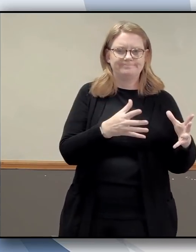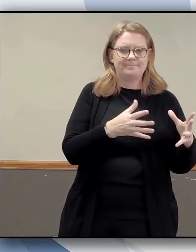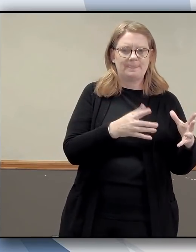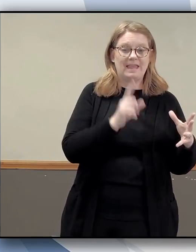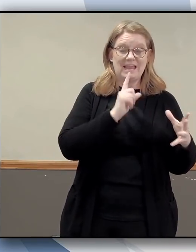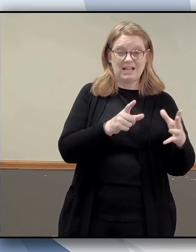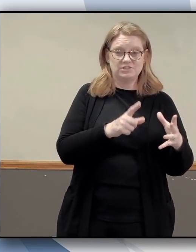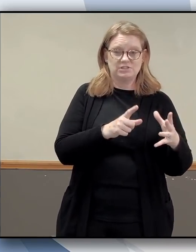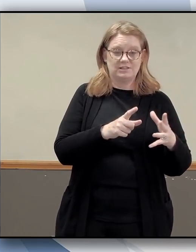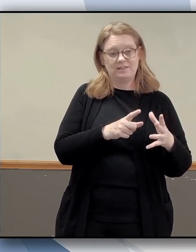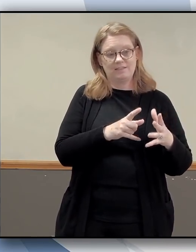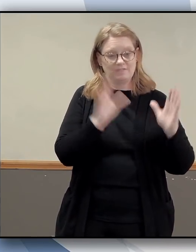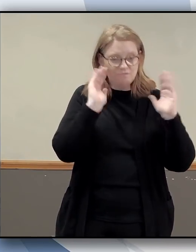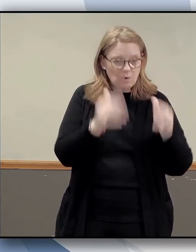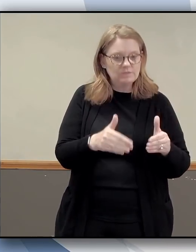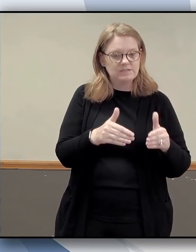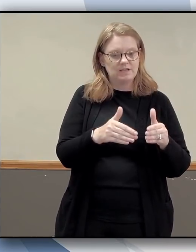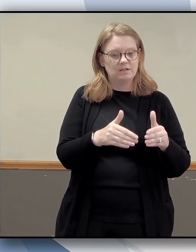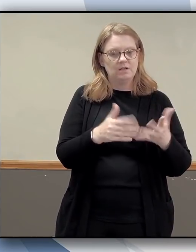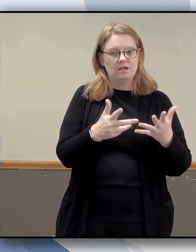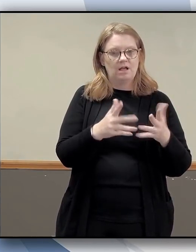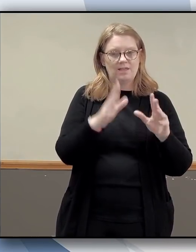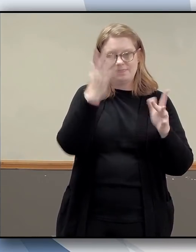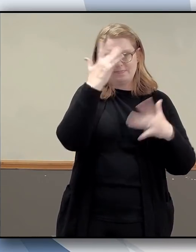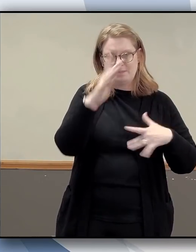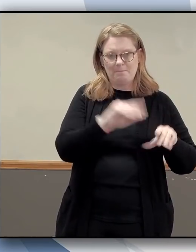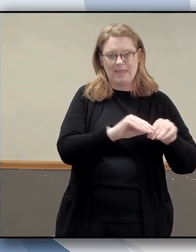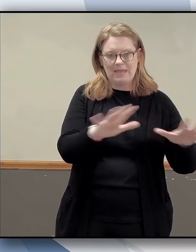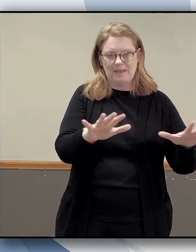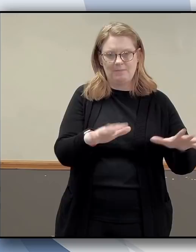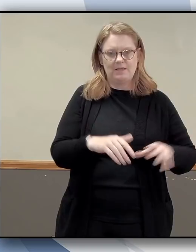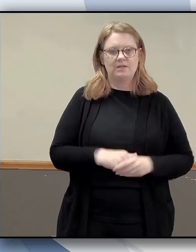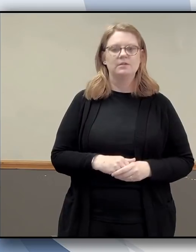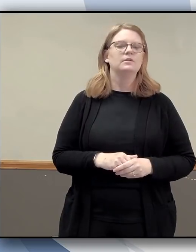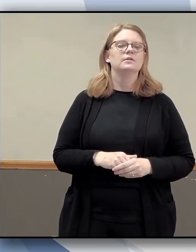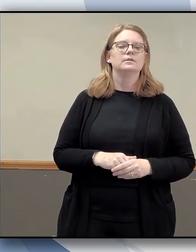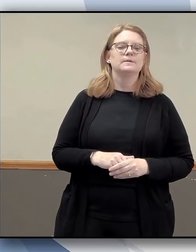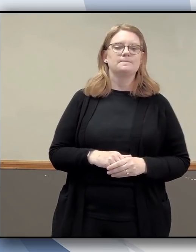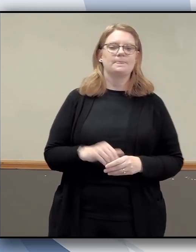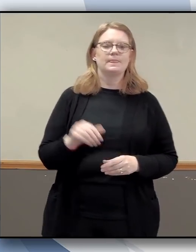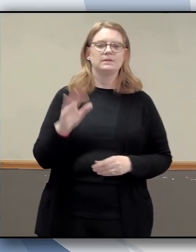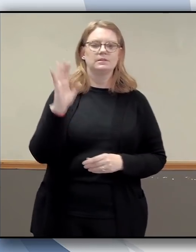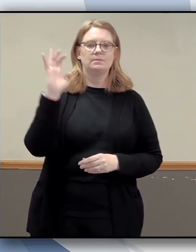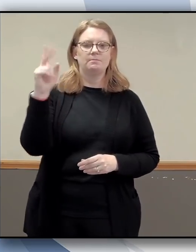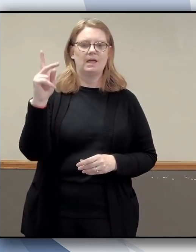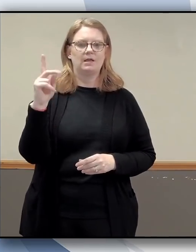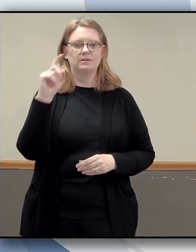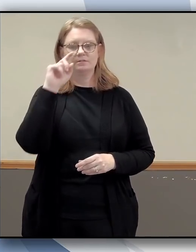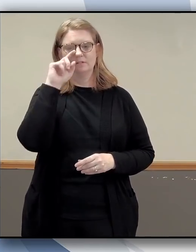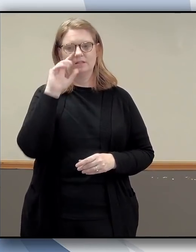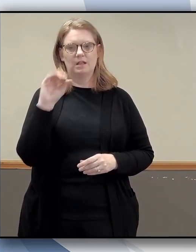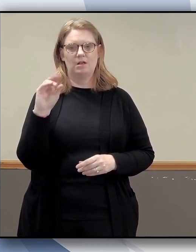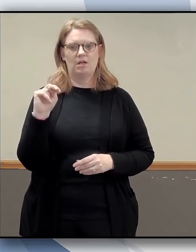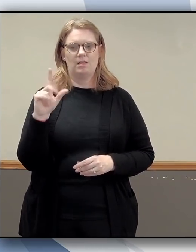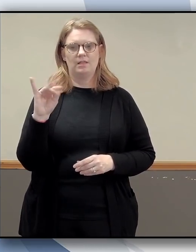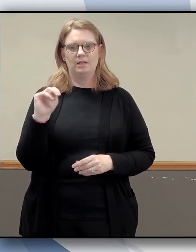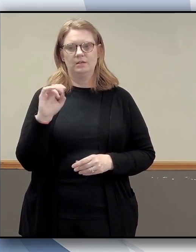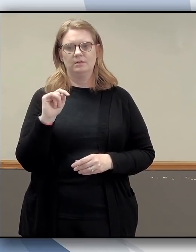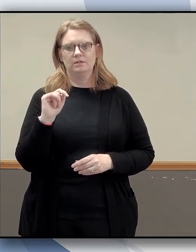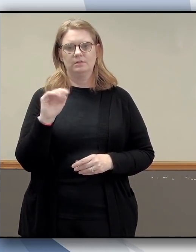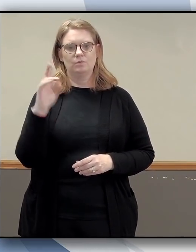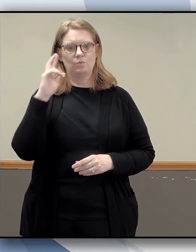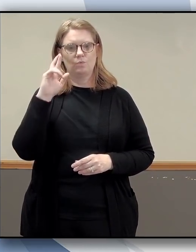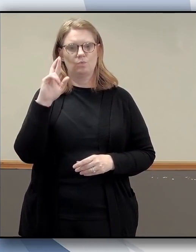actually fighting the pandemic, which is what we want to focus on. We're going to go to the back, and then we'll go online.